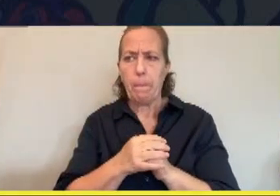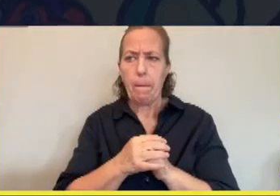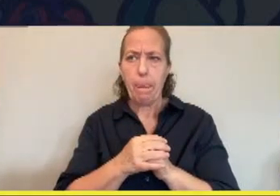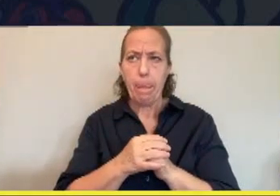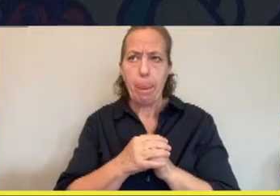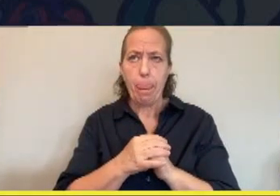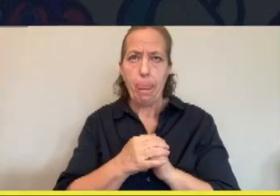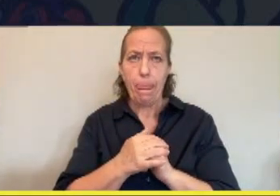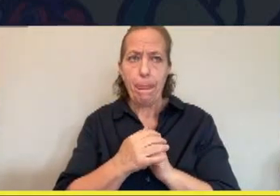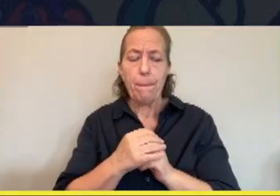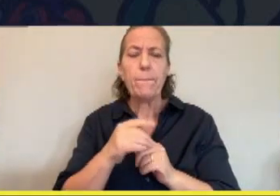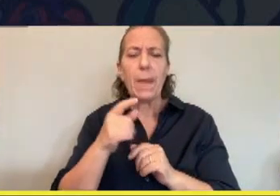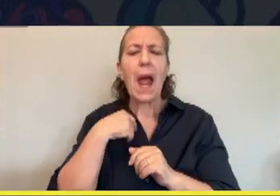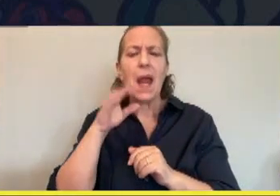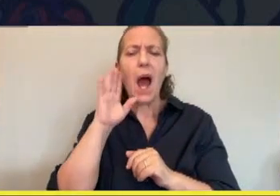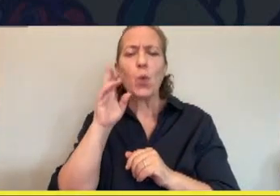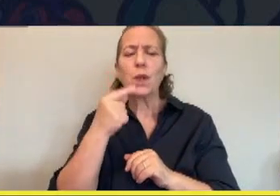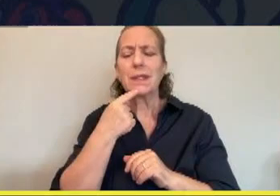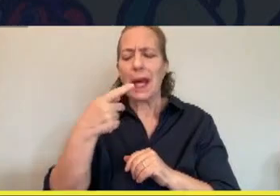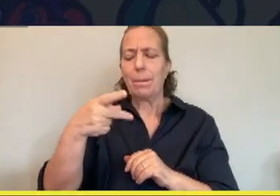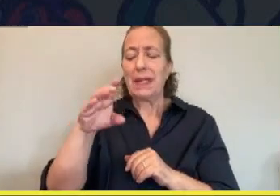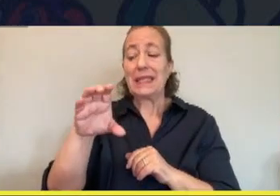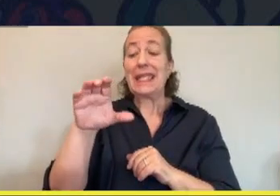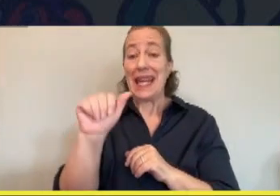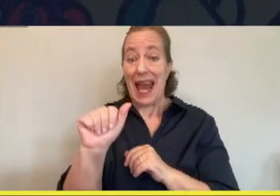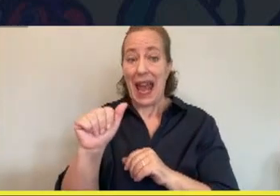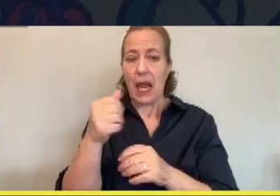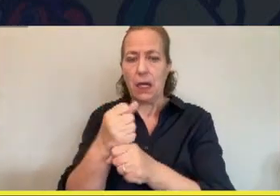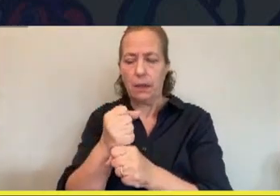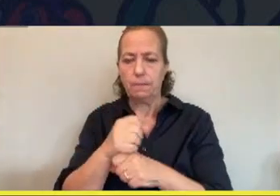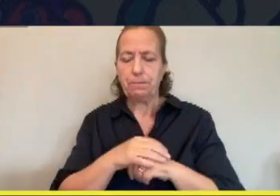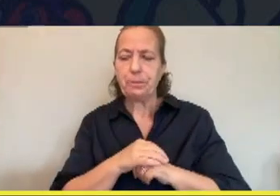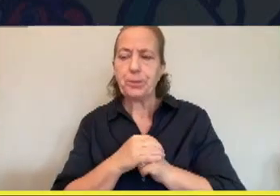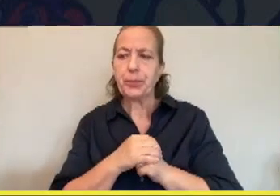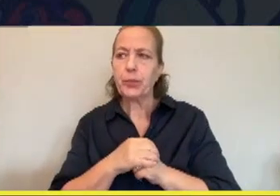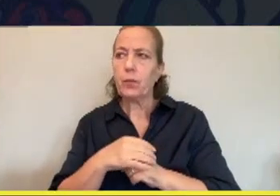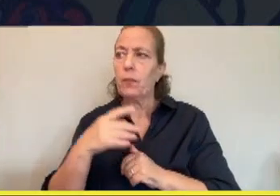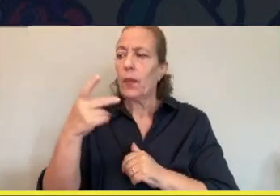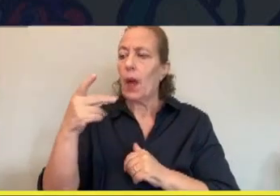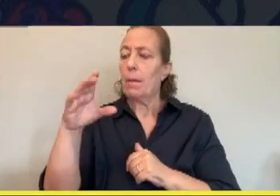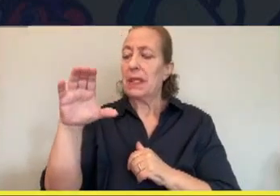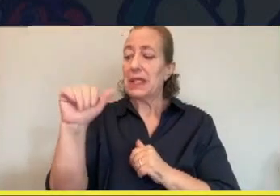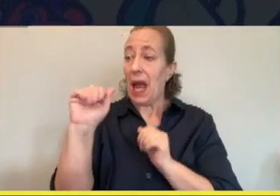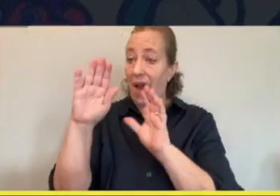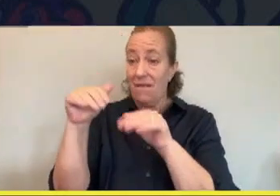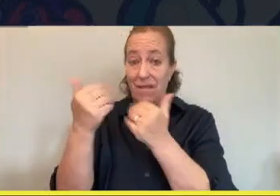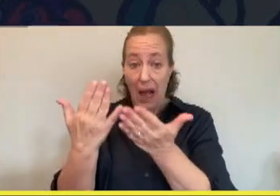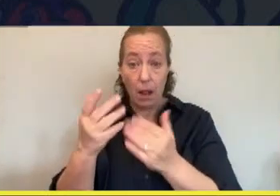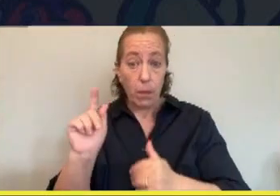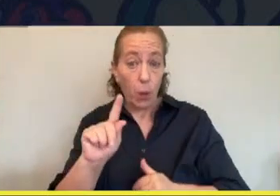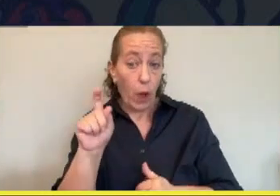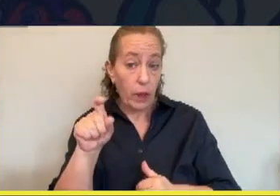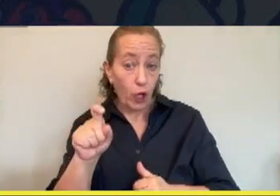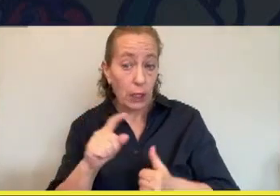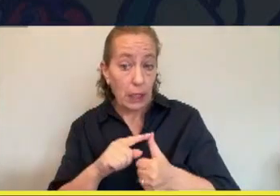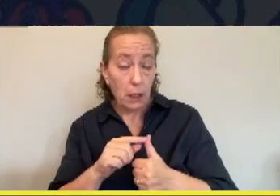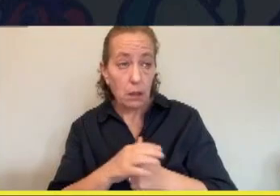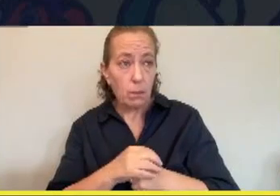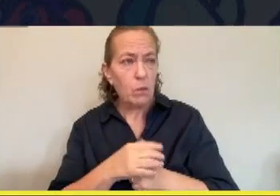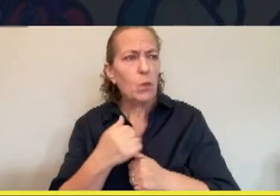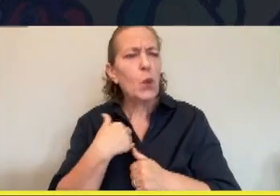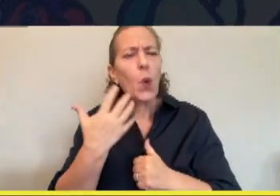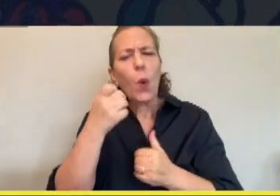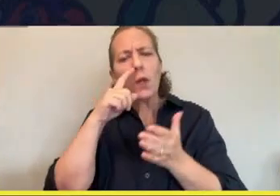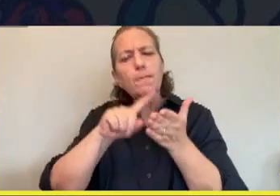in the rest of this talk, so personal care aides. Are PCAs available in areas where they are needed? We decided to look at the